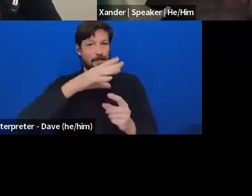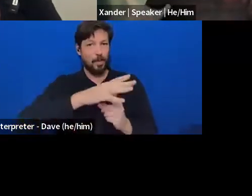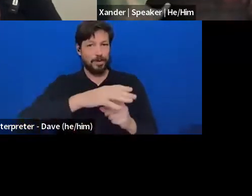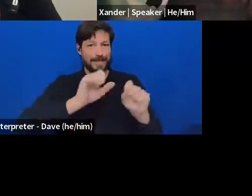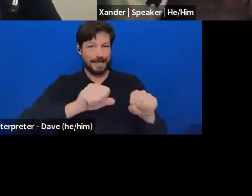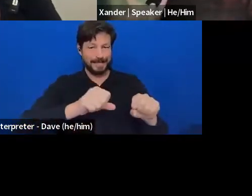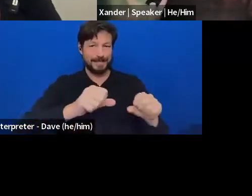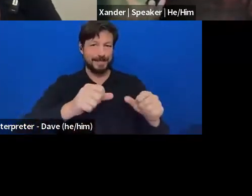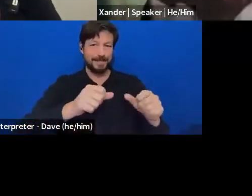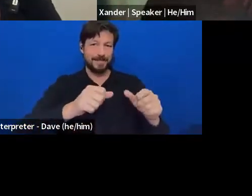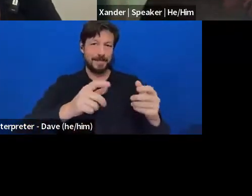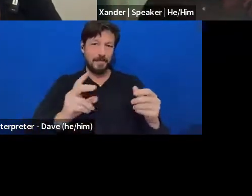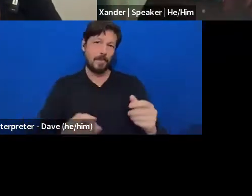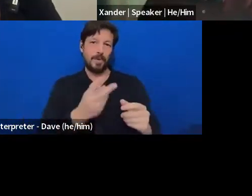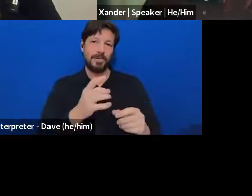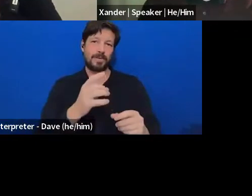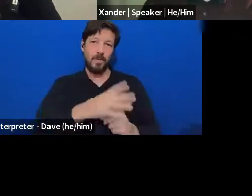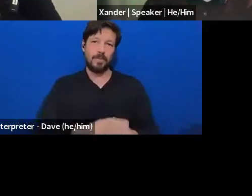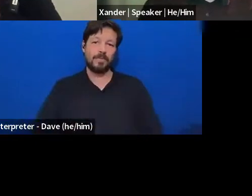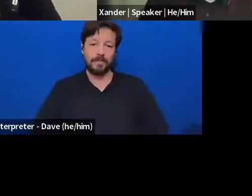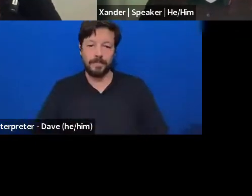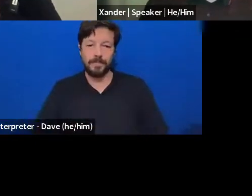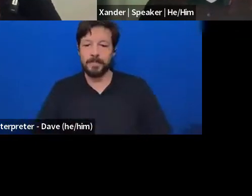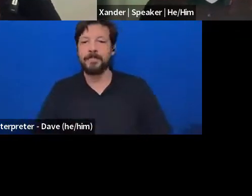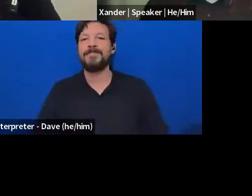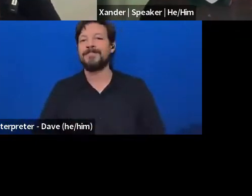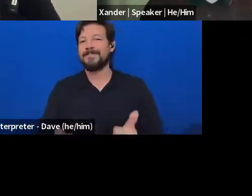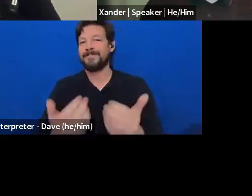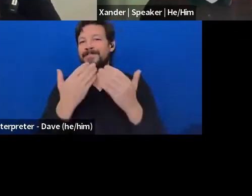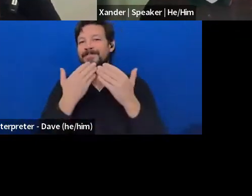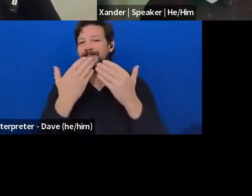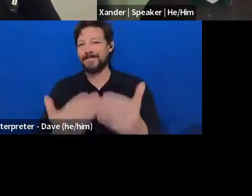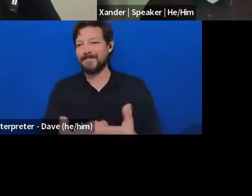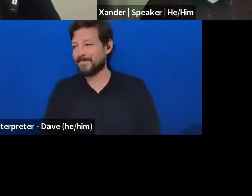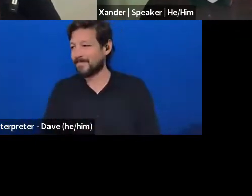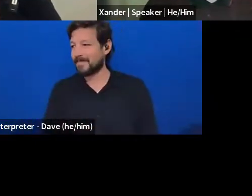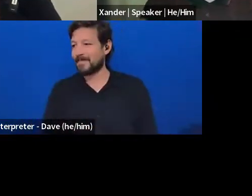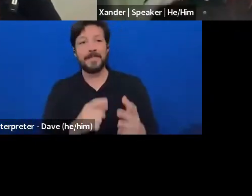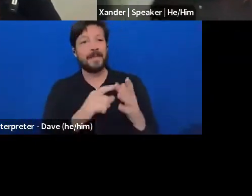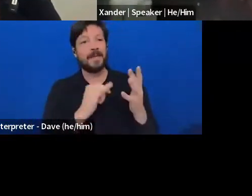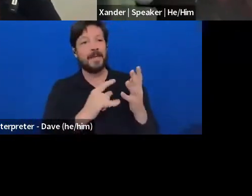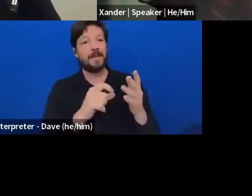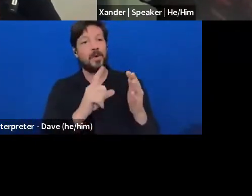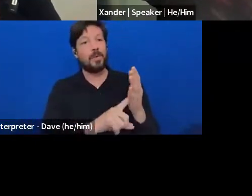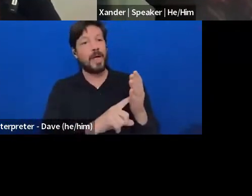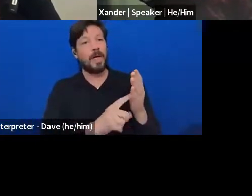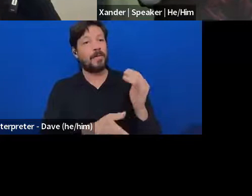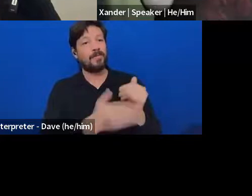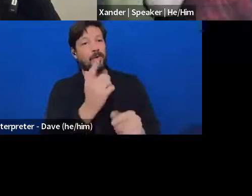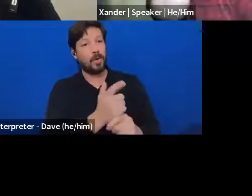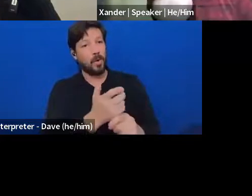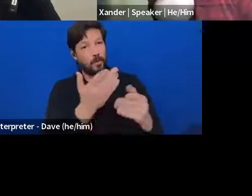important. Yeah. Thanks, Amber. Yes. And Isabel, I'll give you the final word from the young